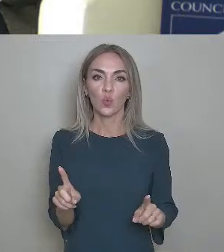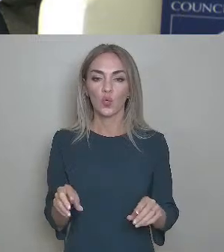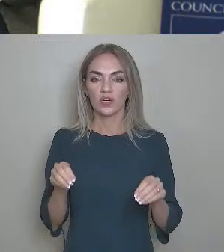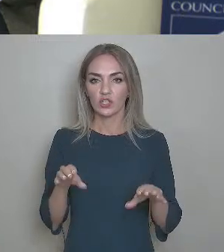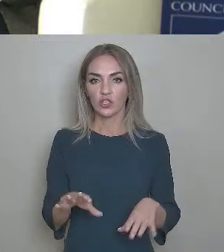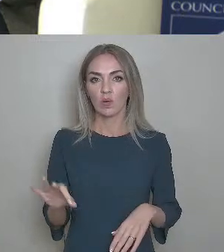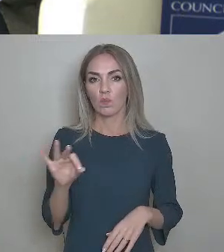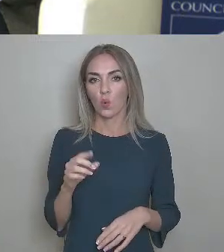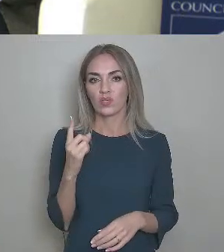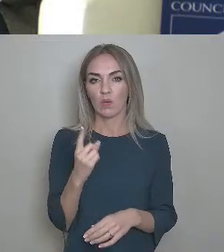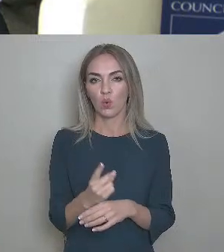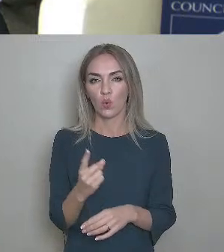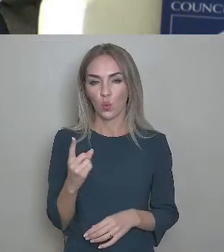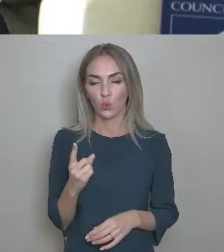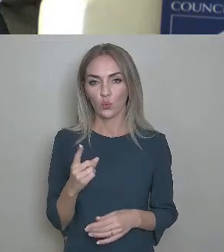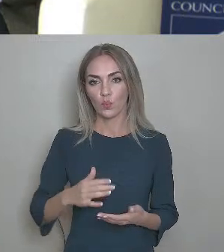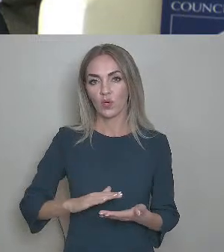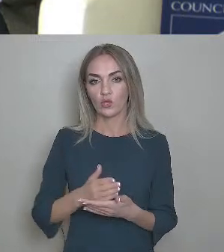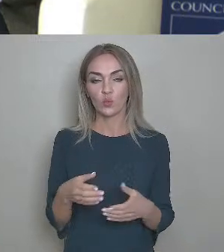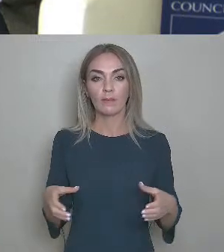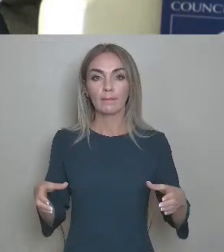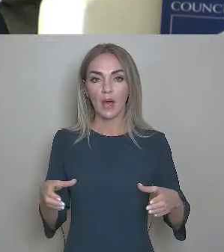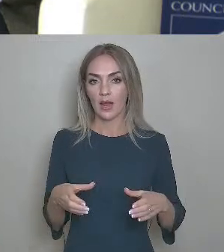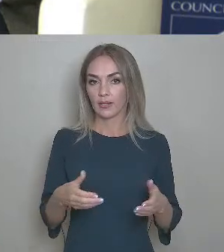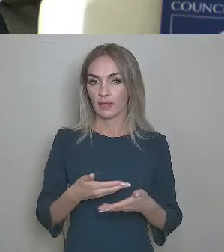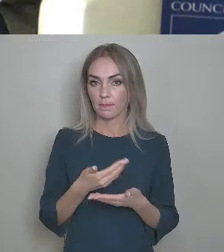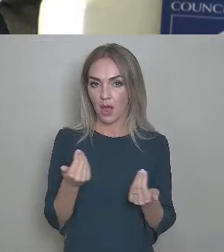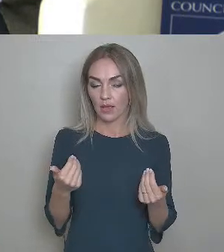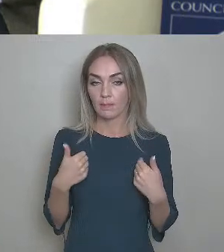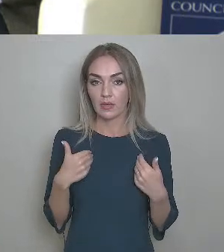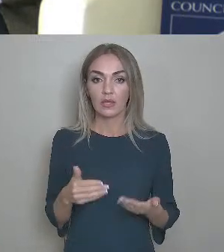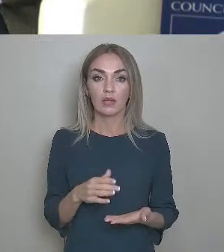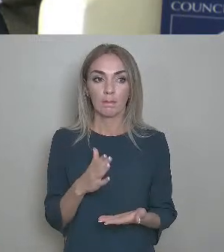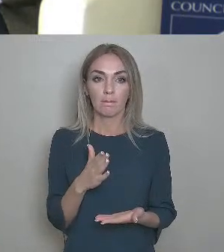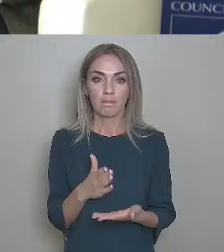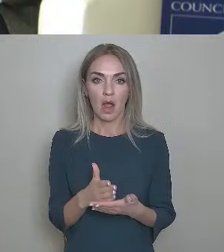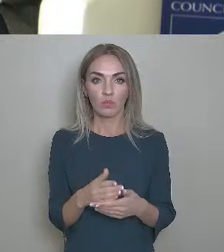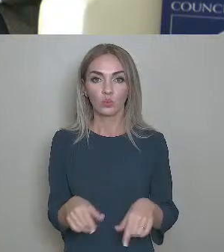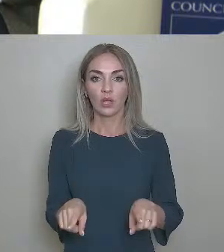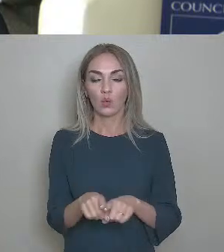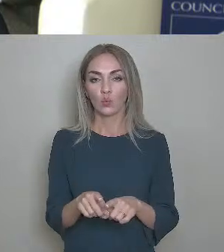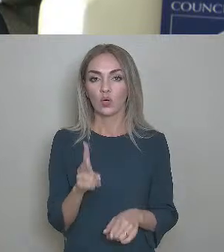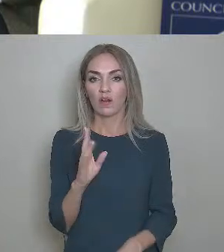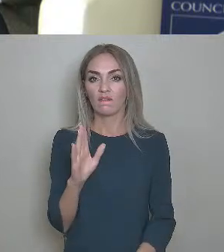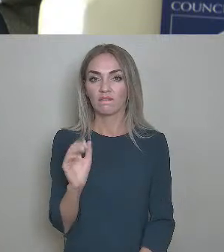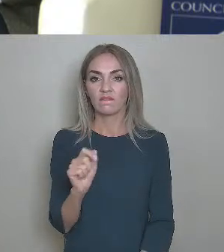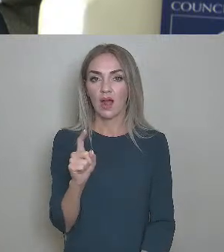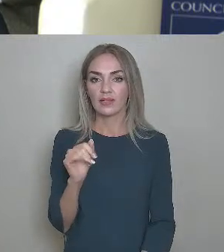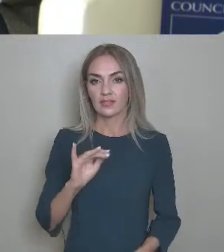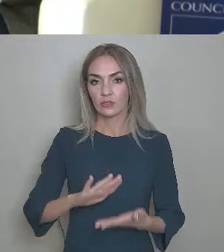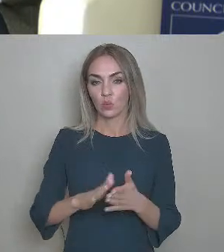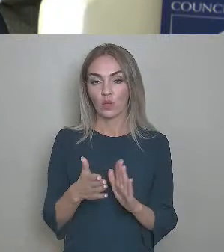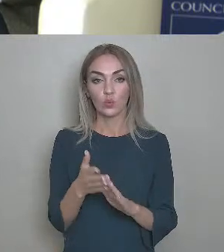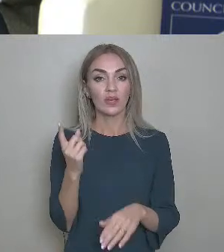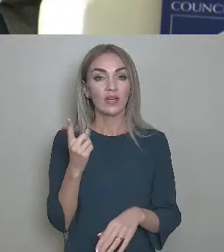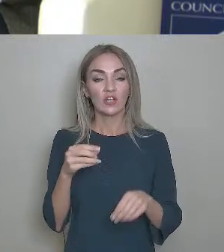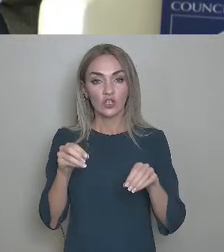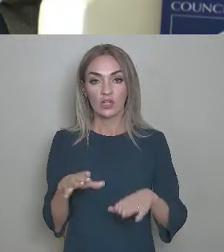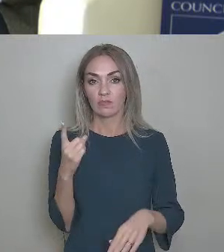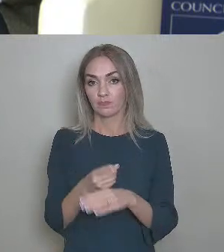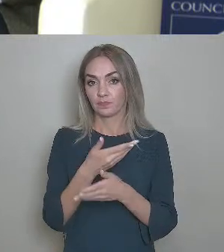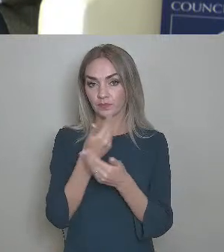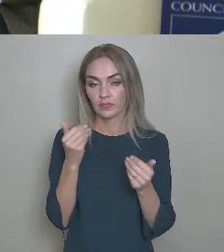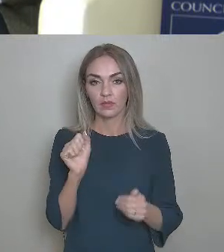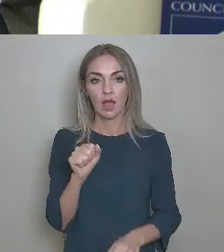my knowledge, the decision on banning political party is missing. So that's a kind of quasi situation when there is